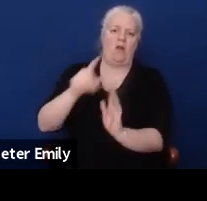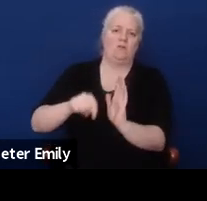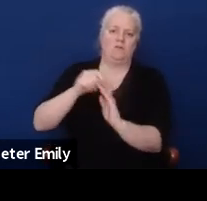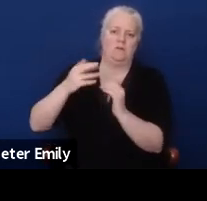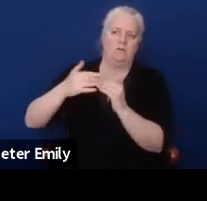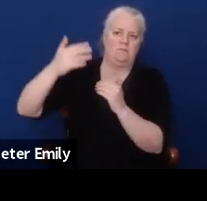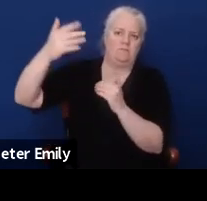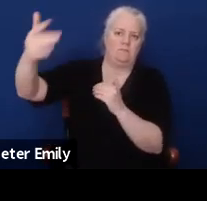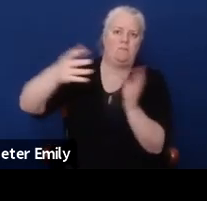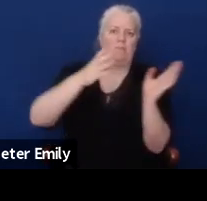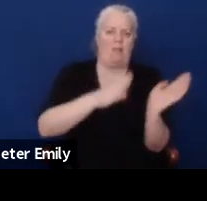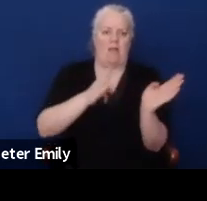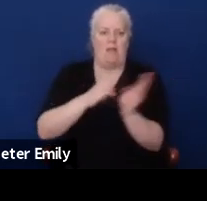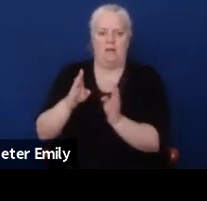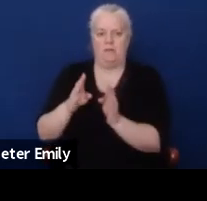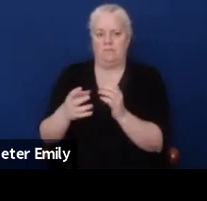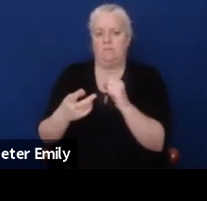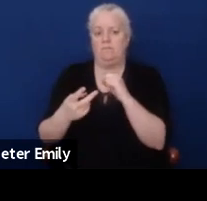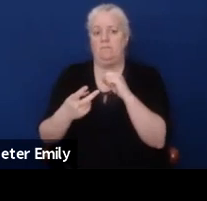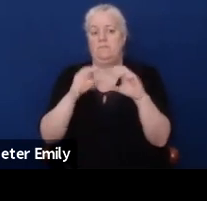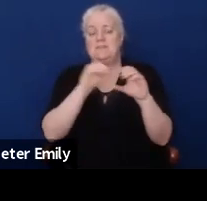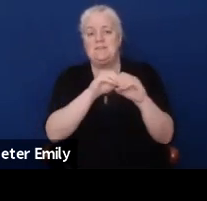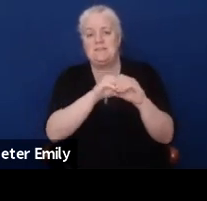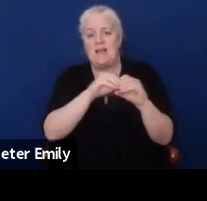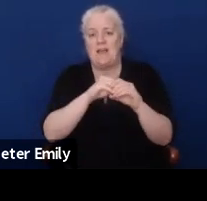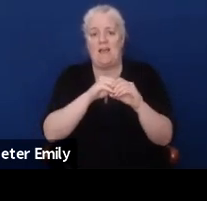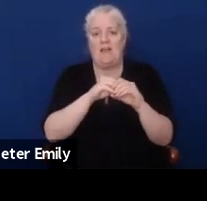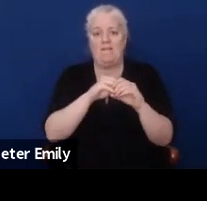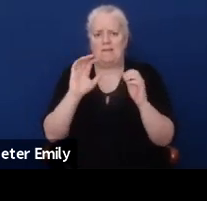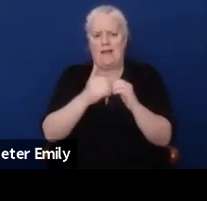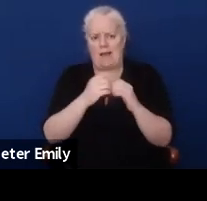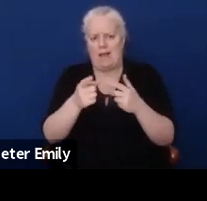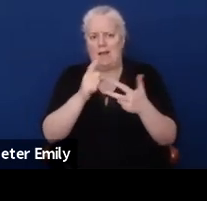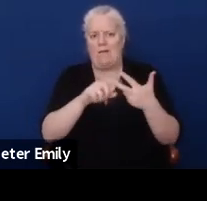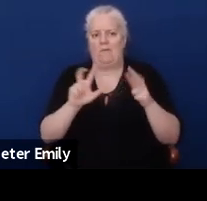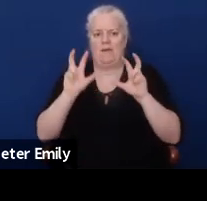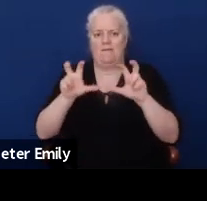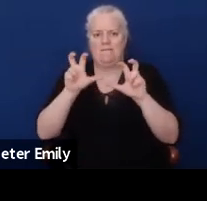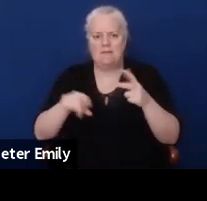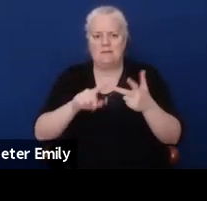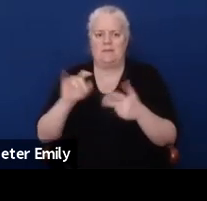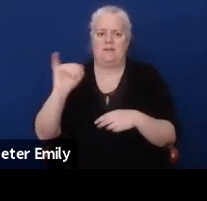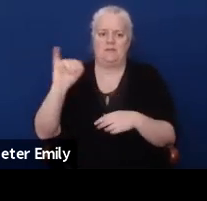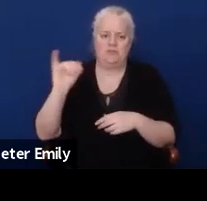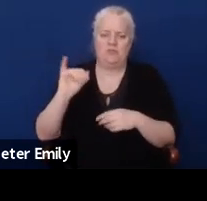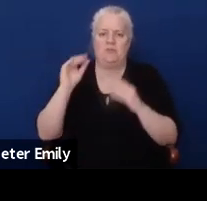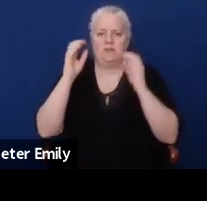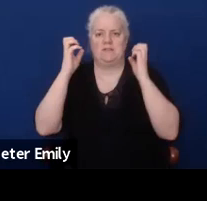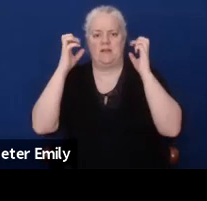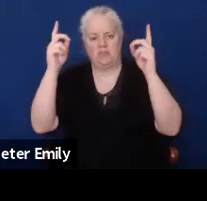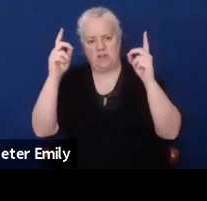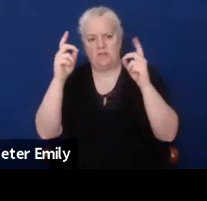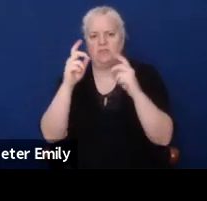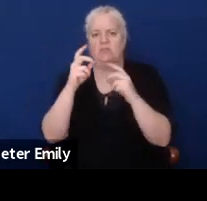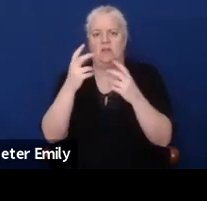strategies, investment, insurance, education, finances, and some New York State related